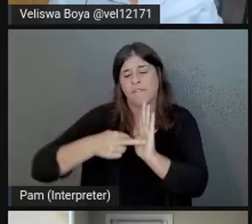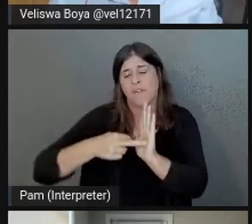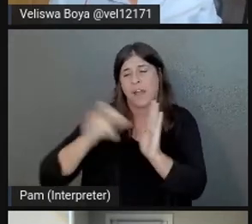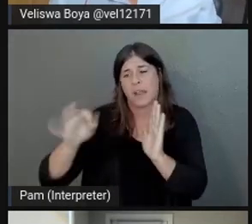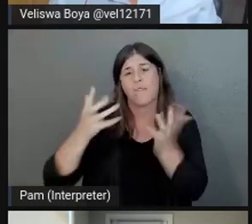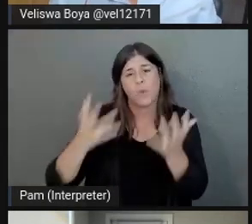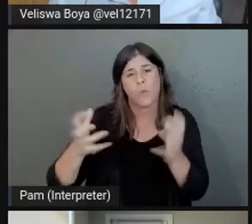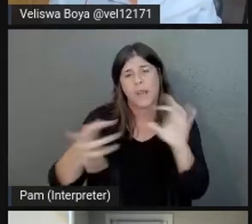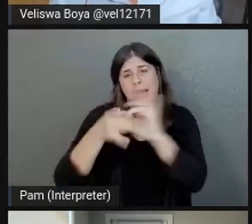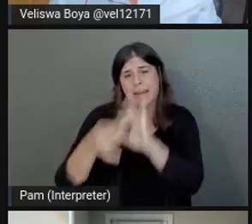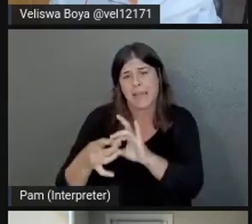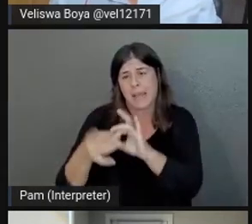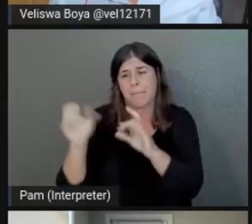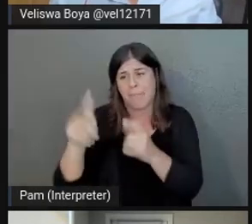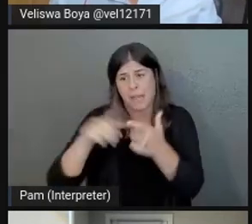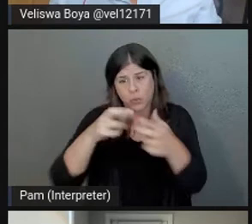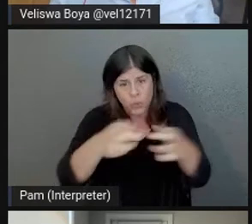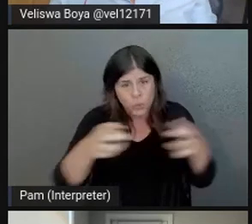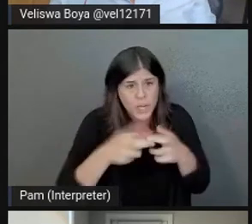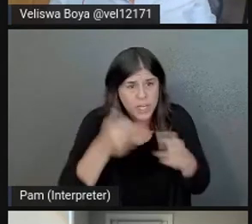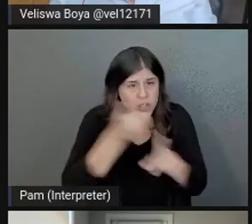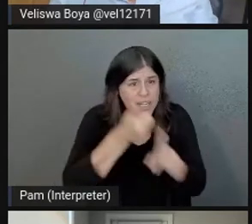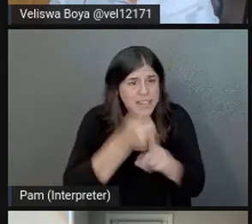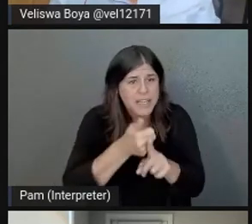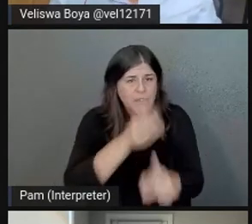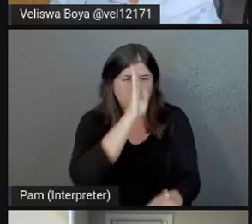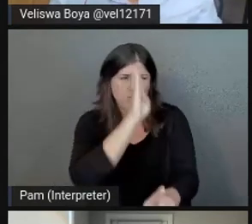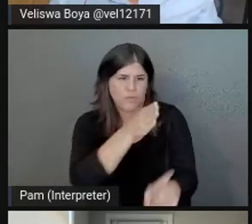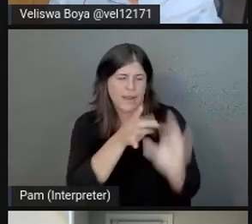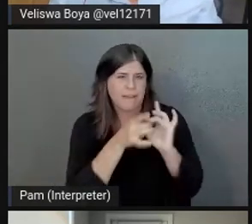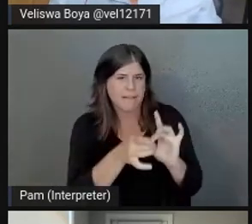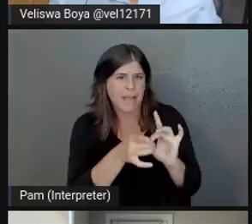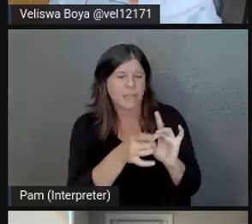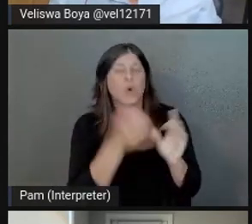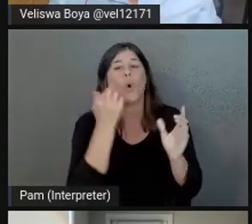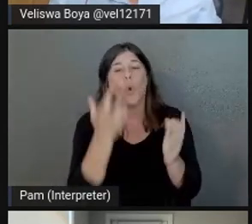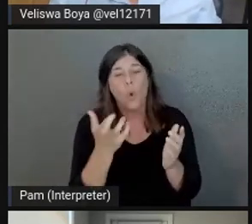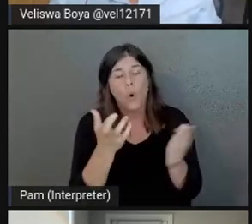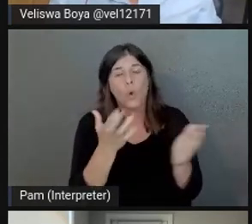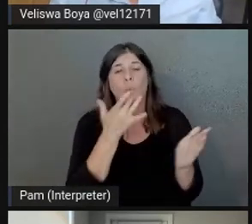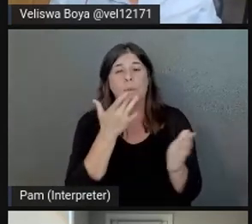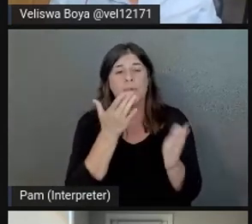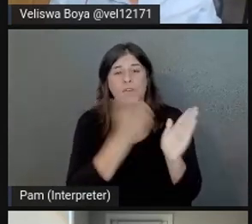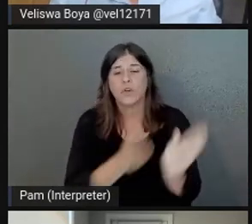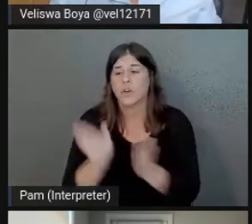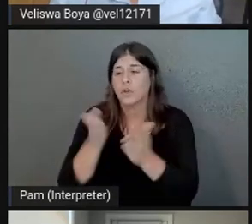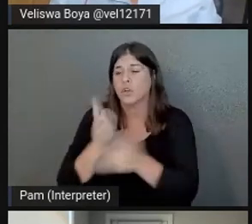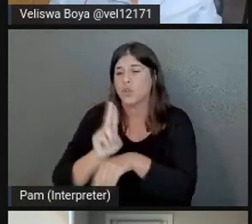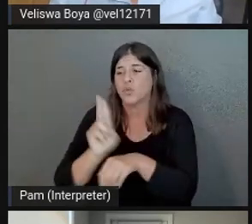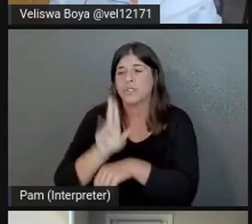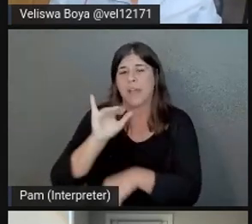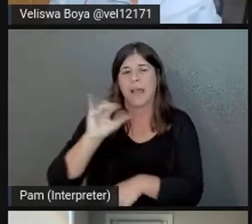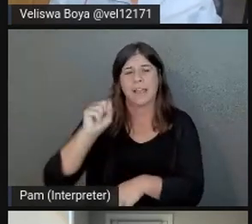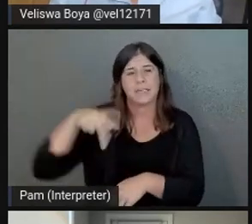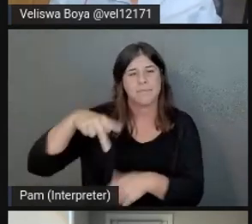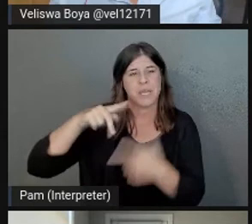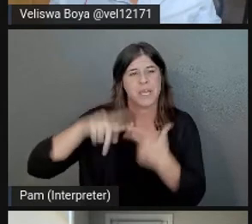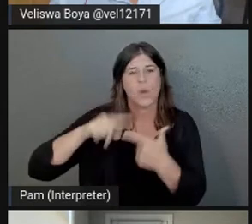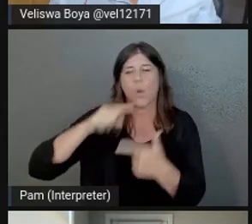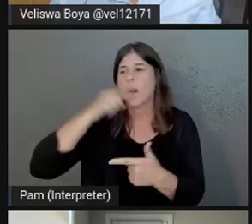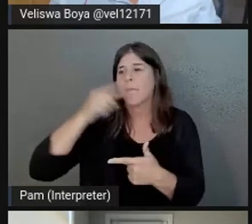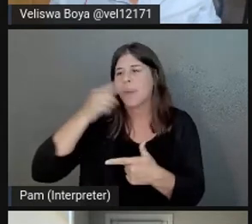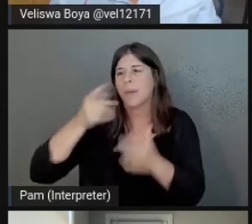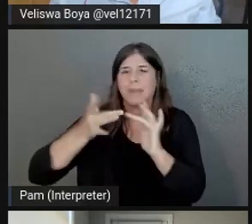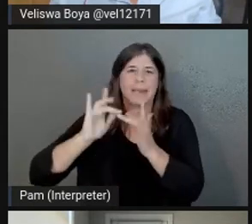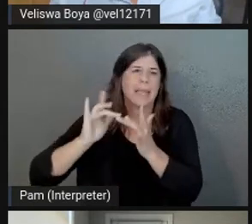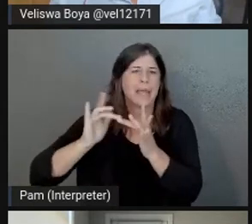to connect back to the region through direct connect or we want to do that through the ISP or public internet that